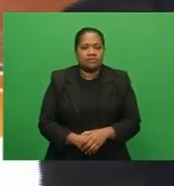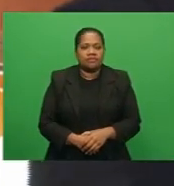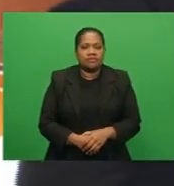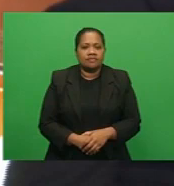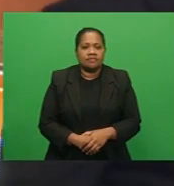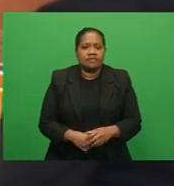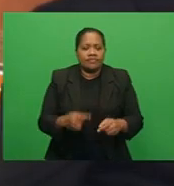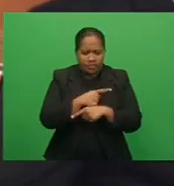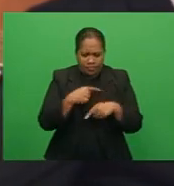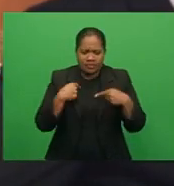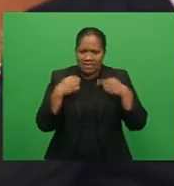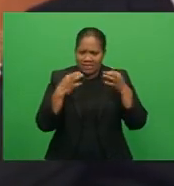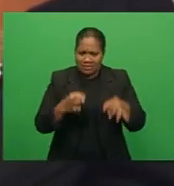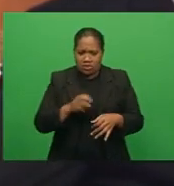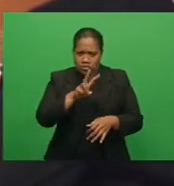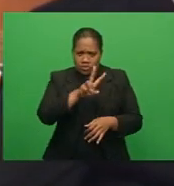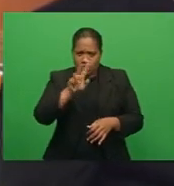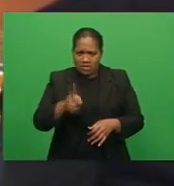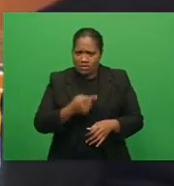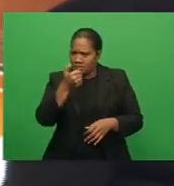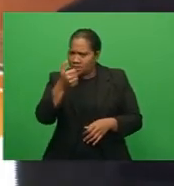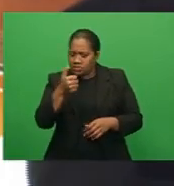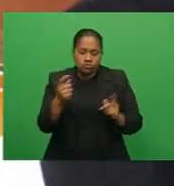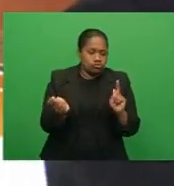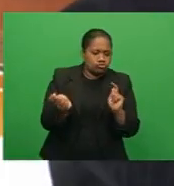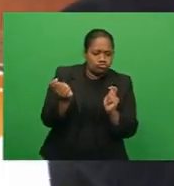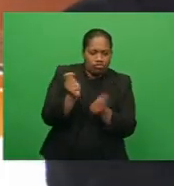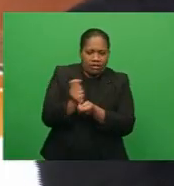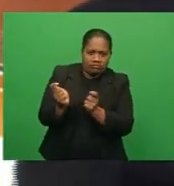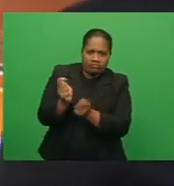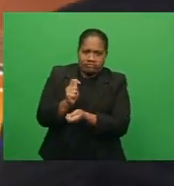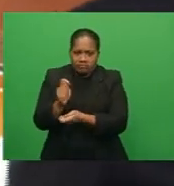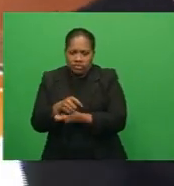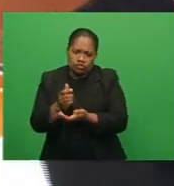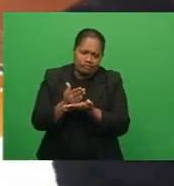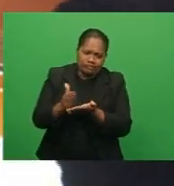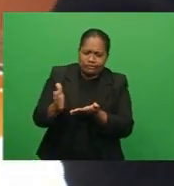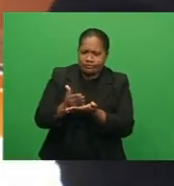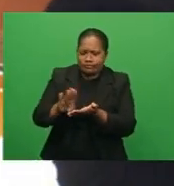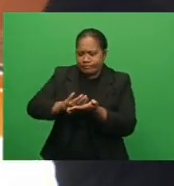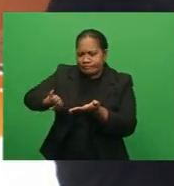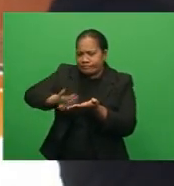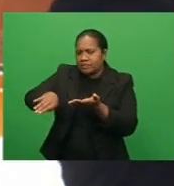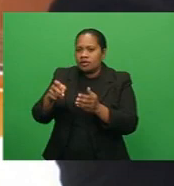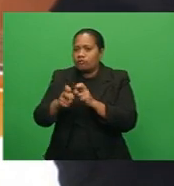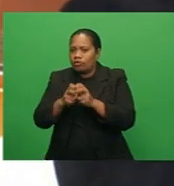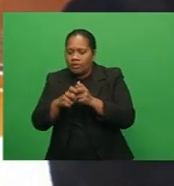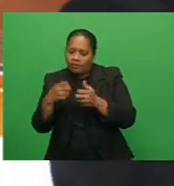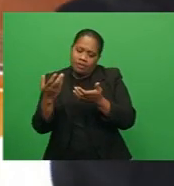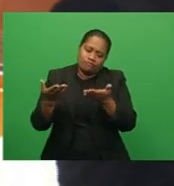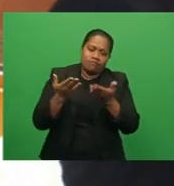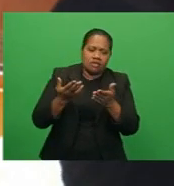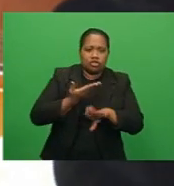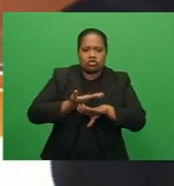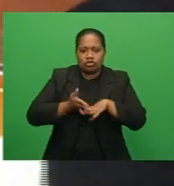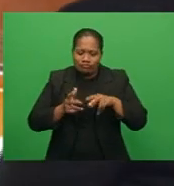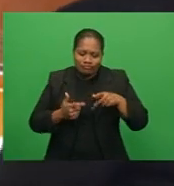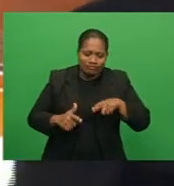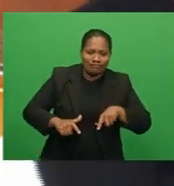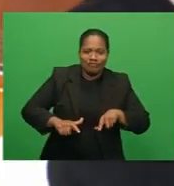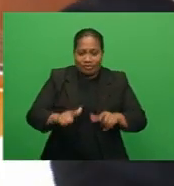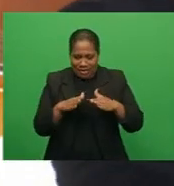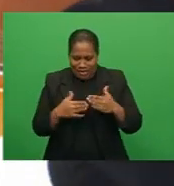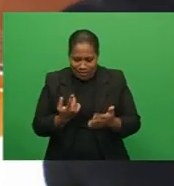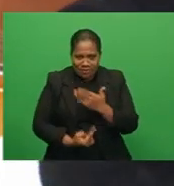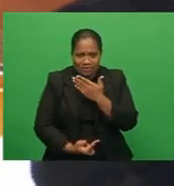We decided in 2006 to change things, removing the problem and bring a new journey that we are taking now. We've said someone will be